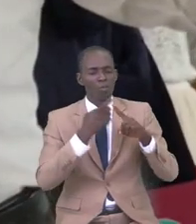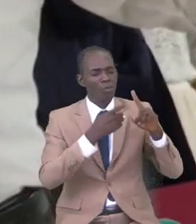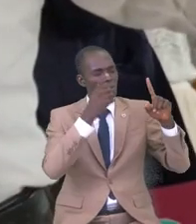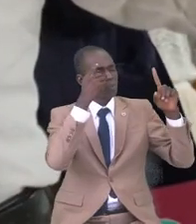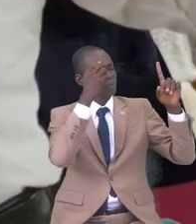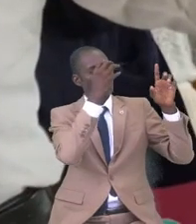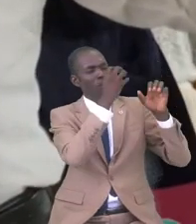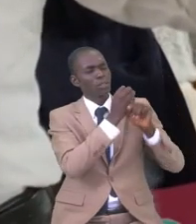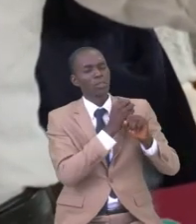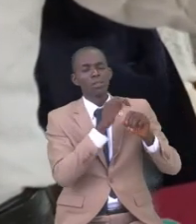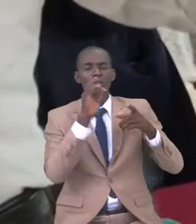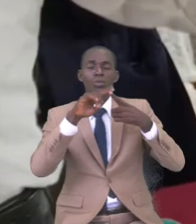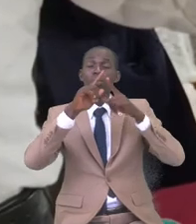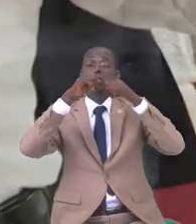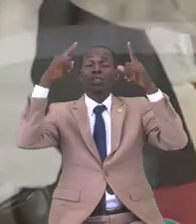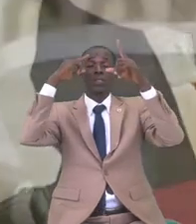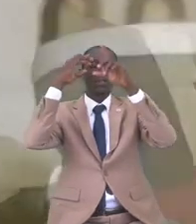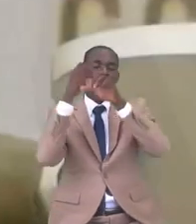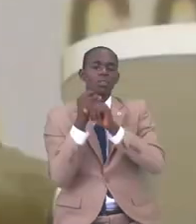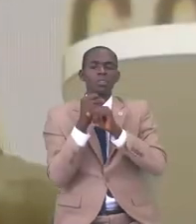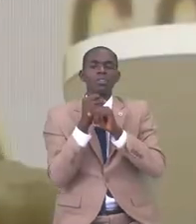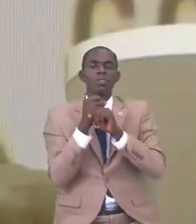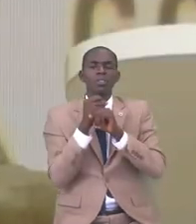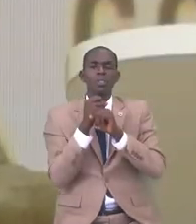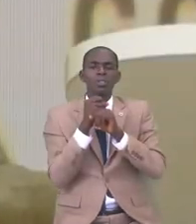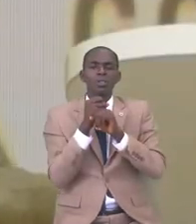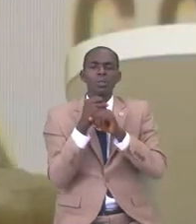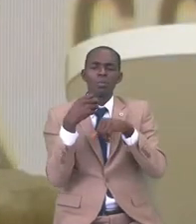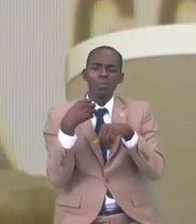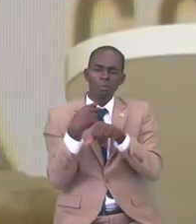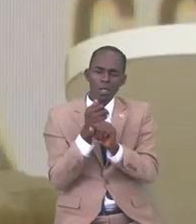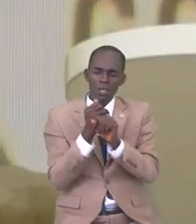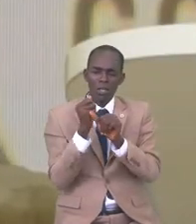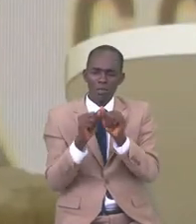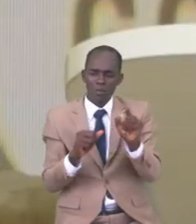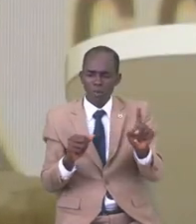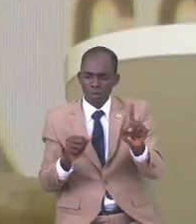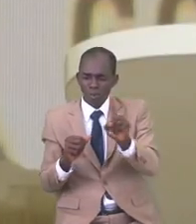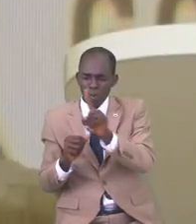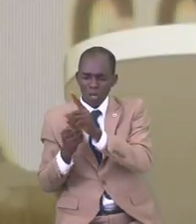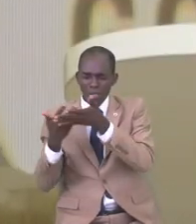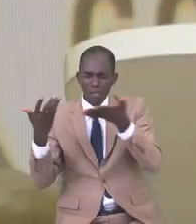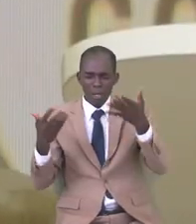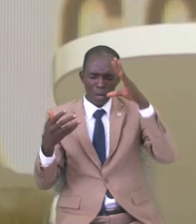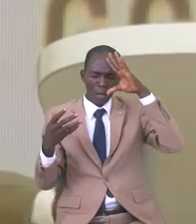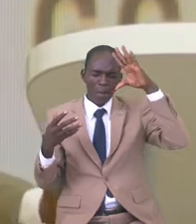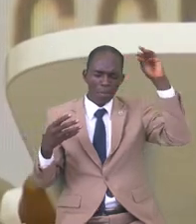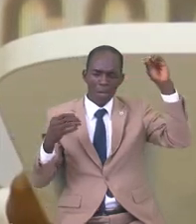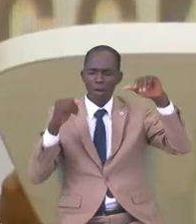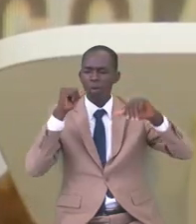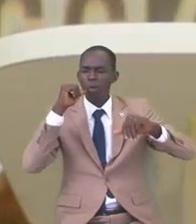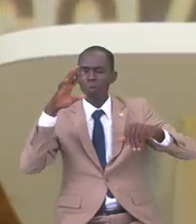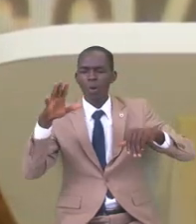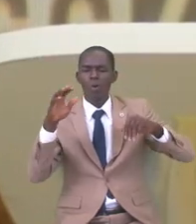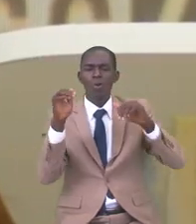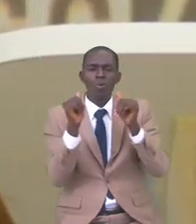achievement unto achievement. Mark everyone here, man, woman, with the